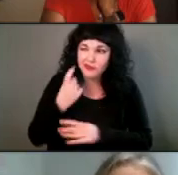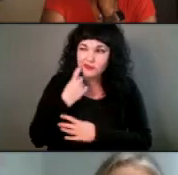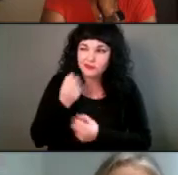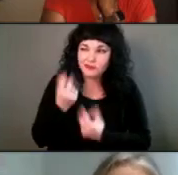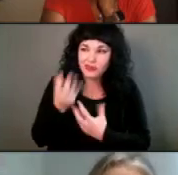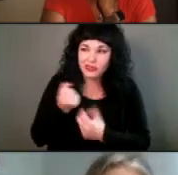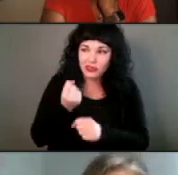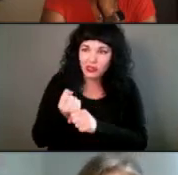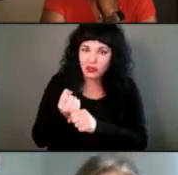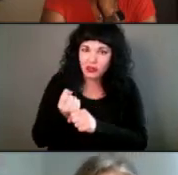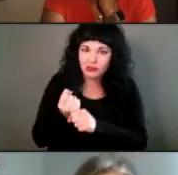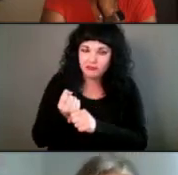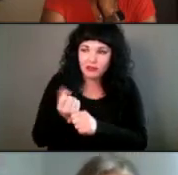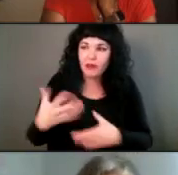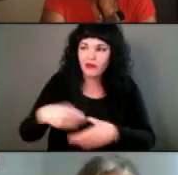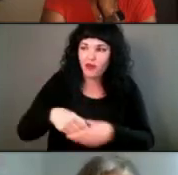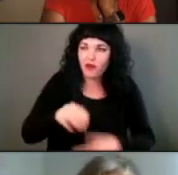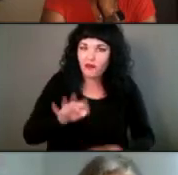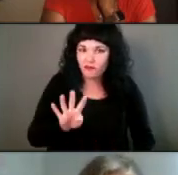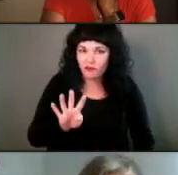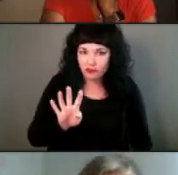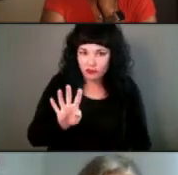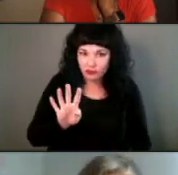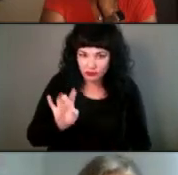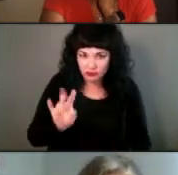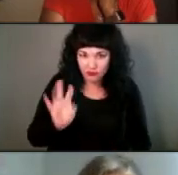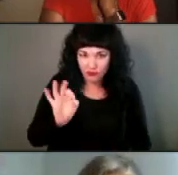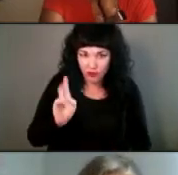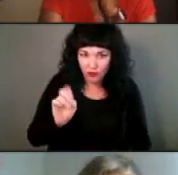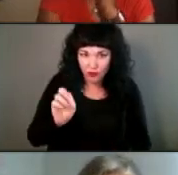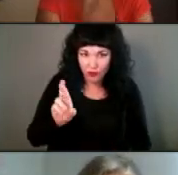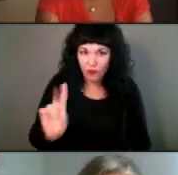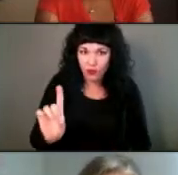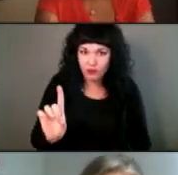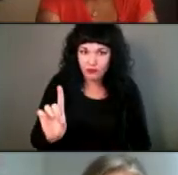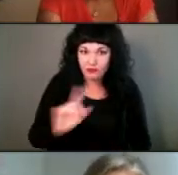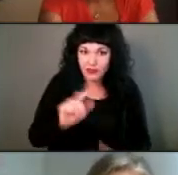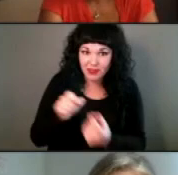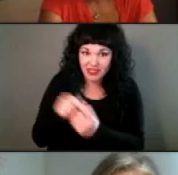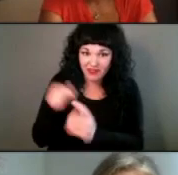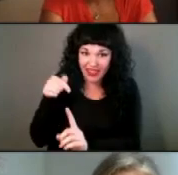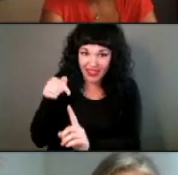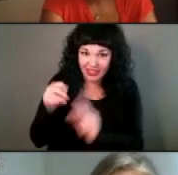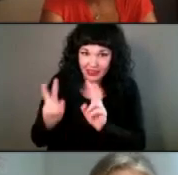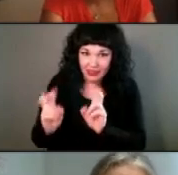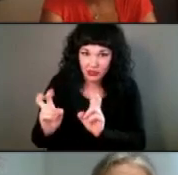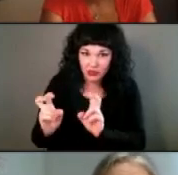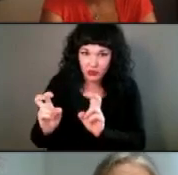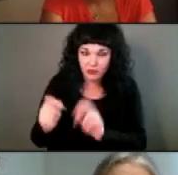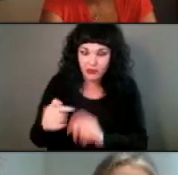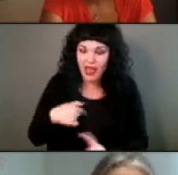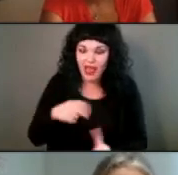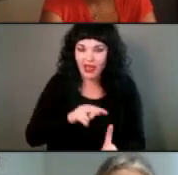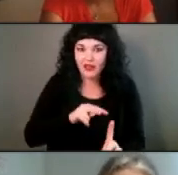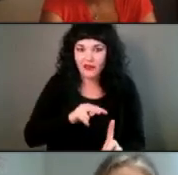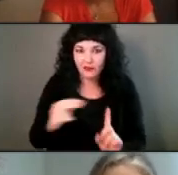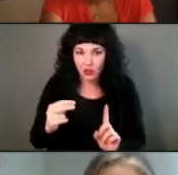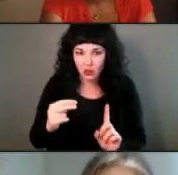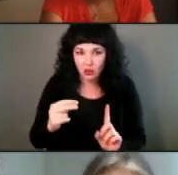in particular on this issue. I see safety and policing one